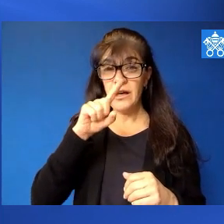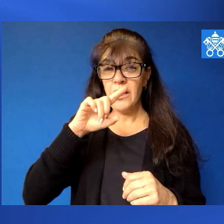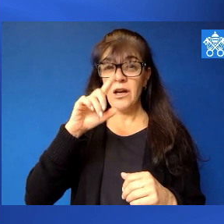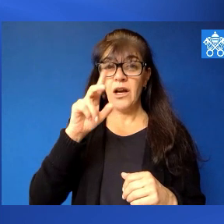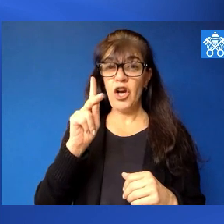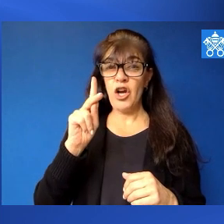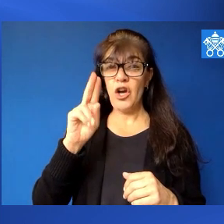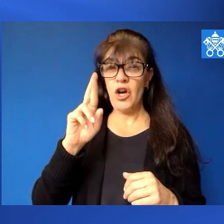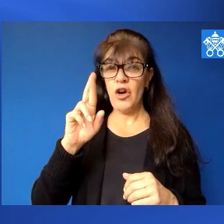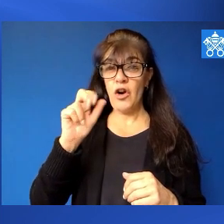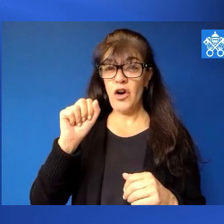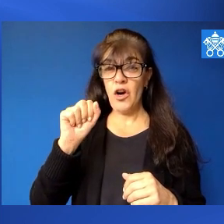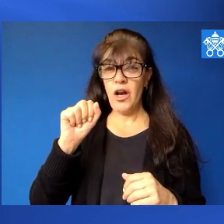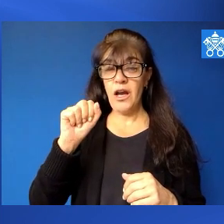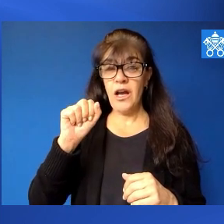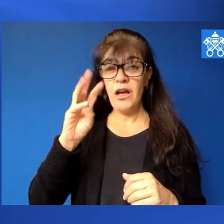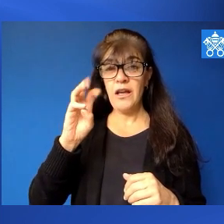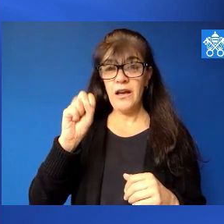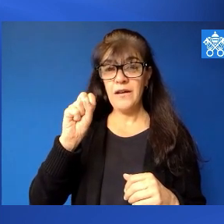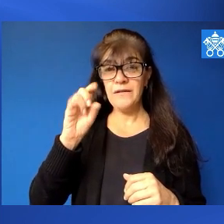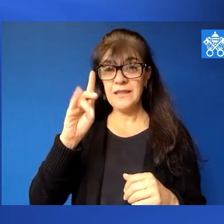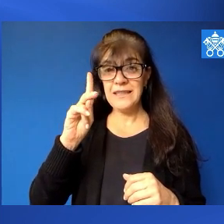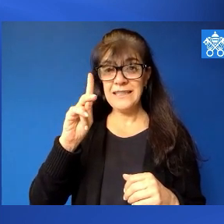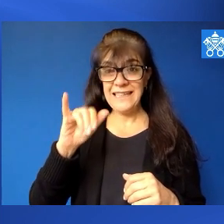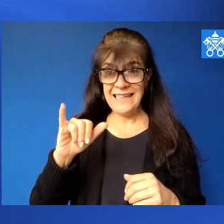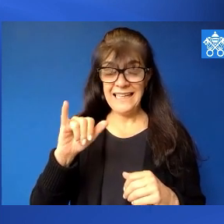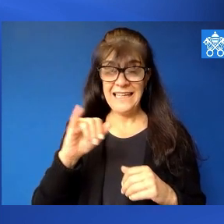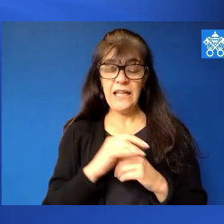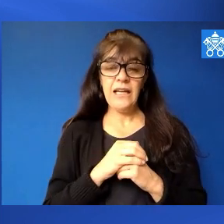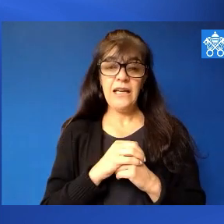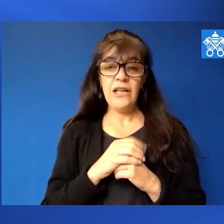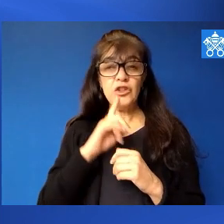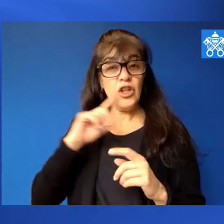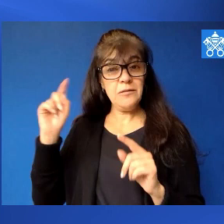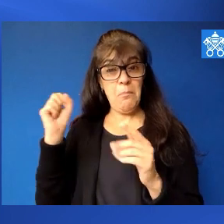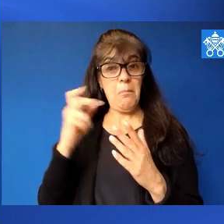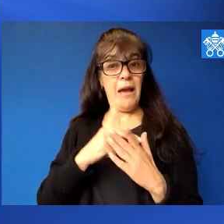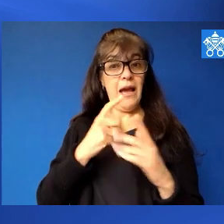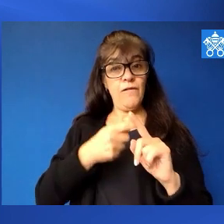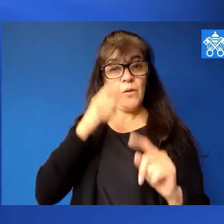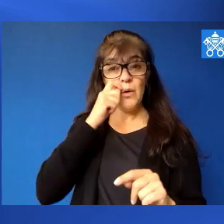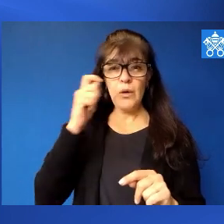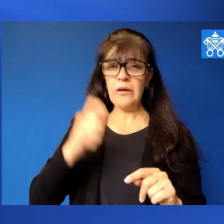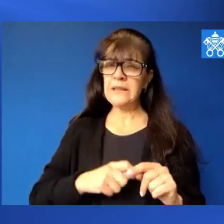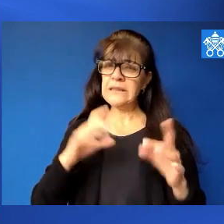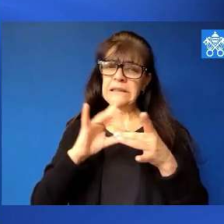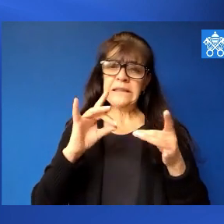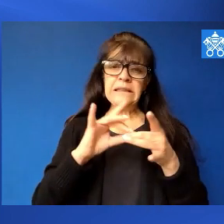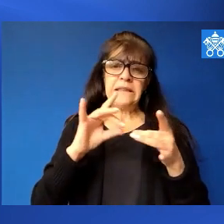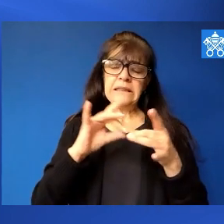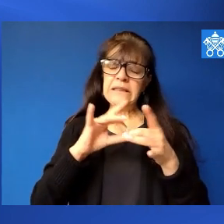I spoke to Cardinal Krajewski, Conrad Krajewski, who just returned from Ukraine,